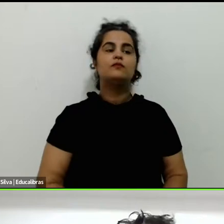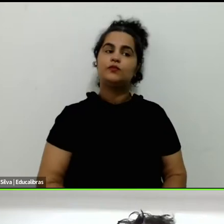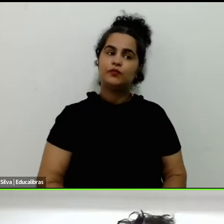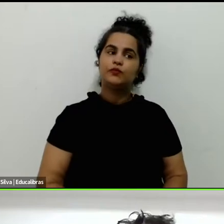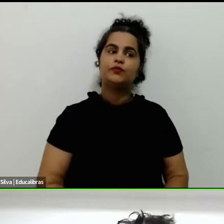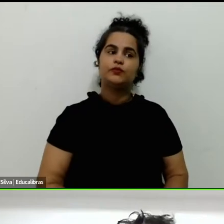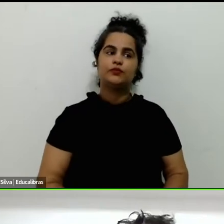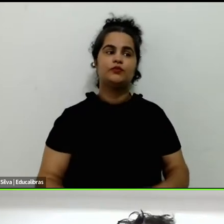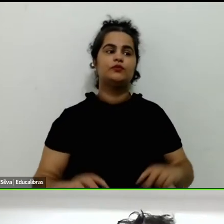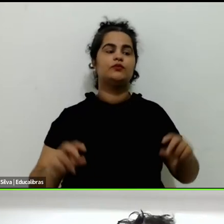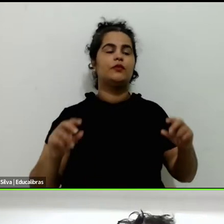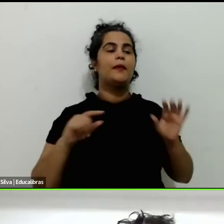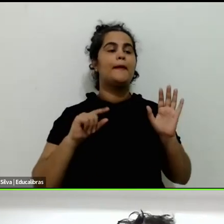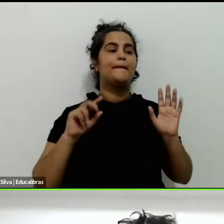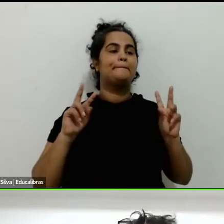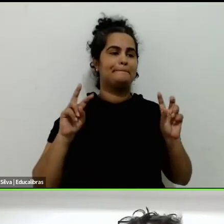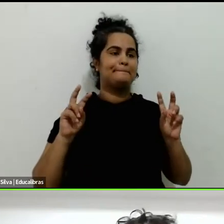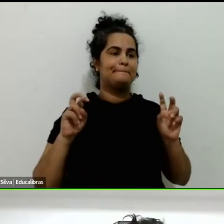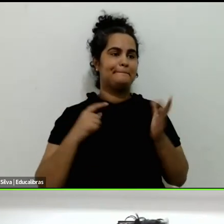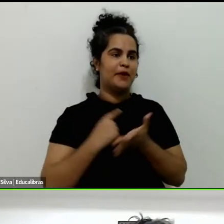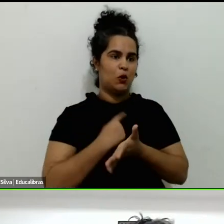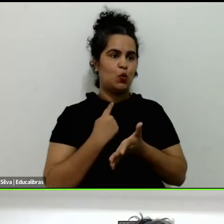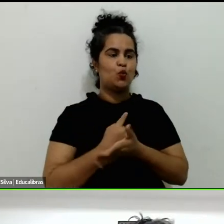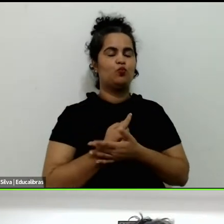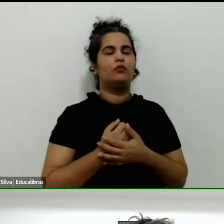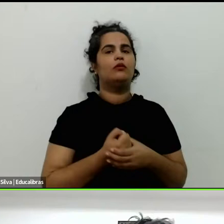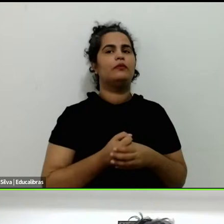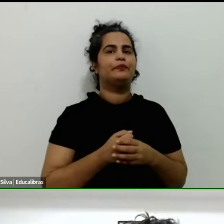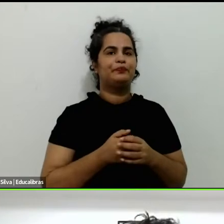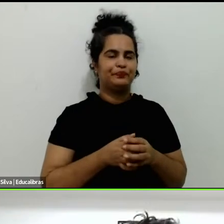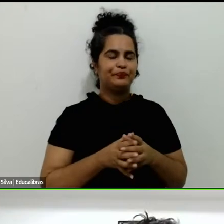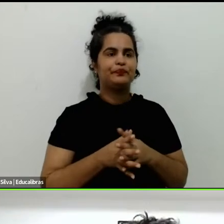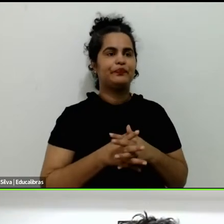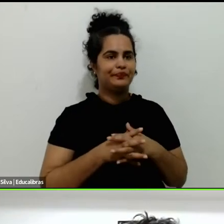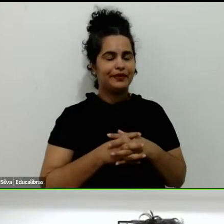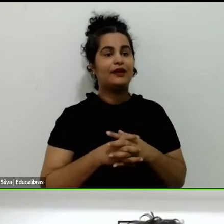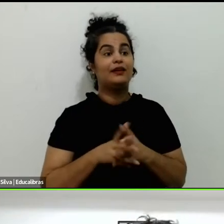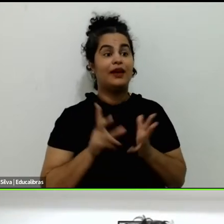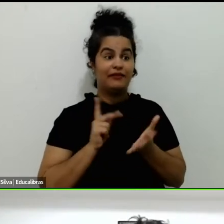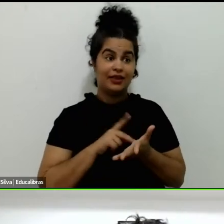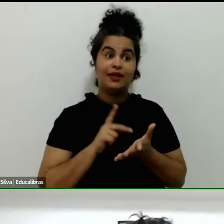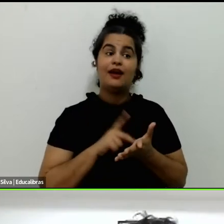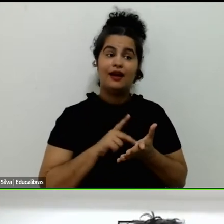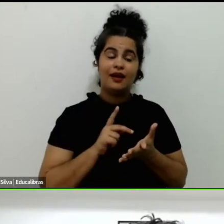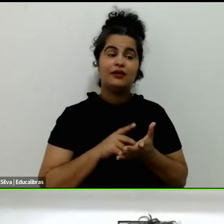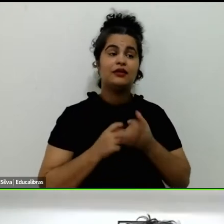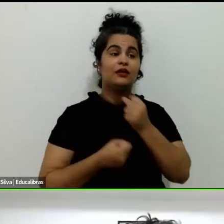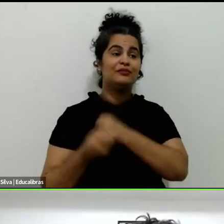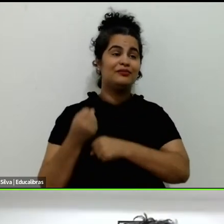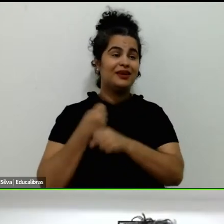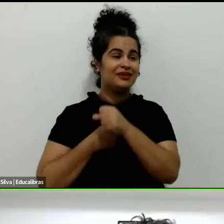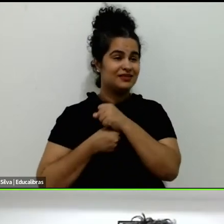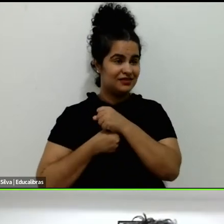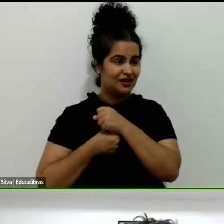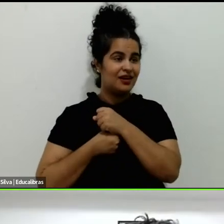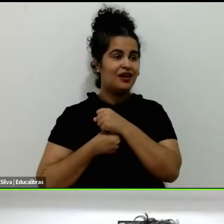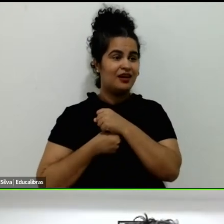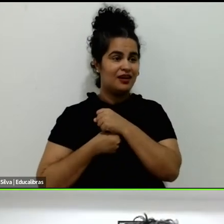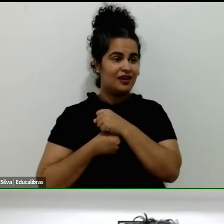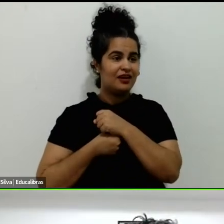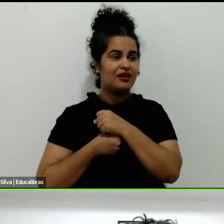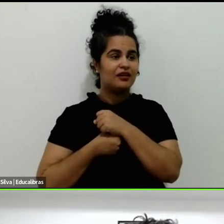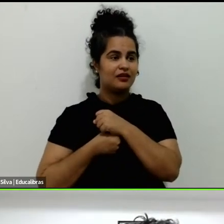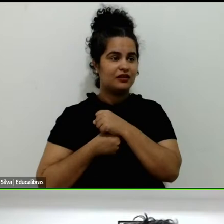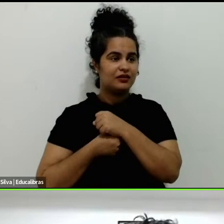colleague's in fact, last year was published the third volume of a book that I think was edited